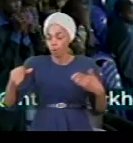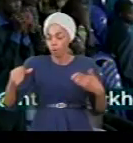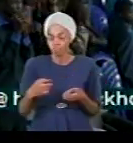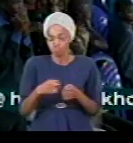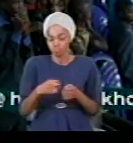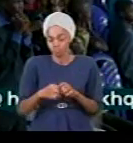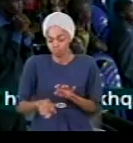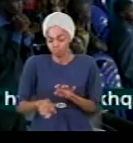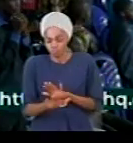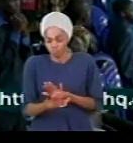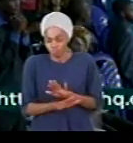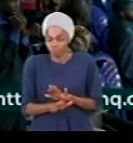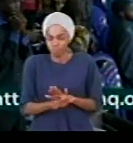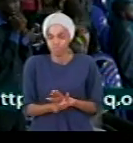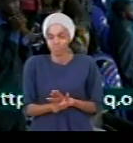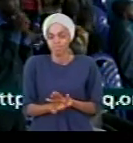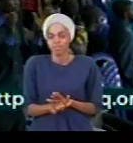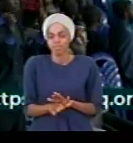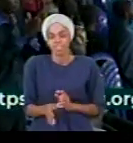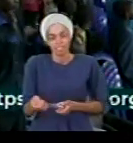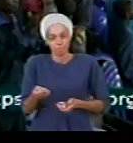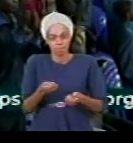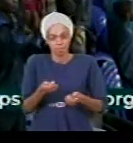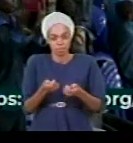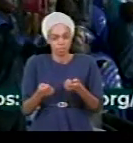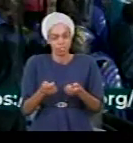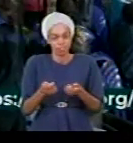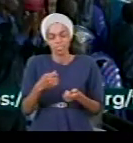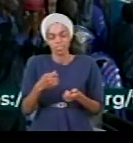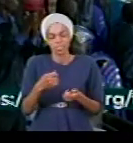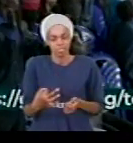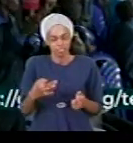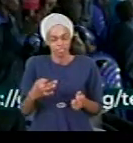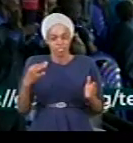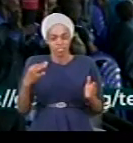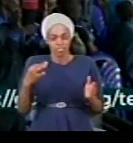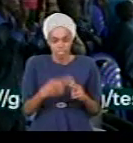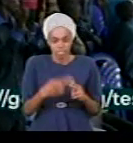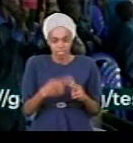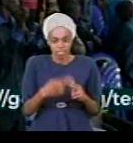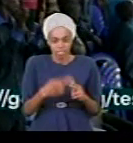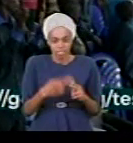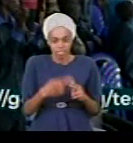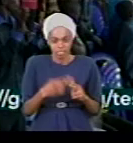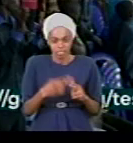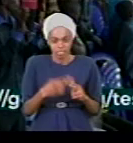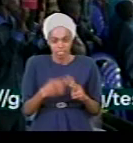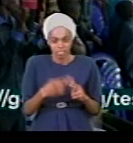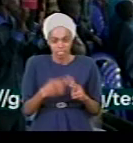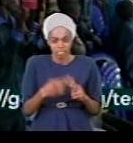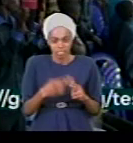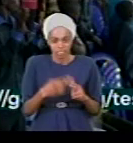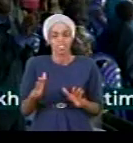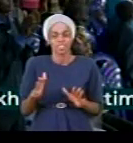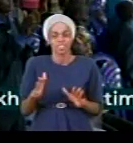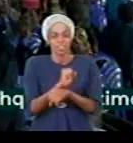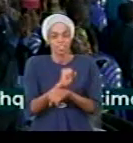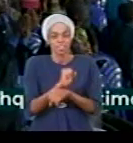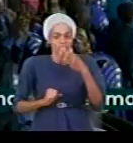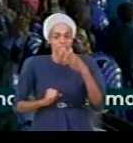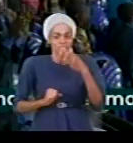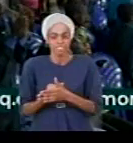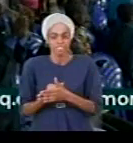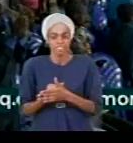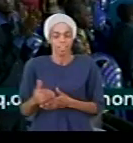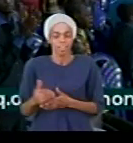there another miracle dear bring them forward we want to see